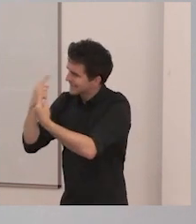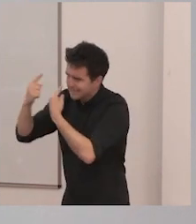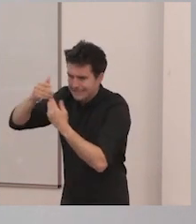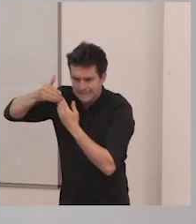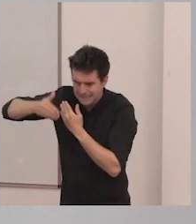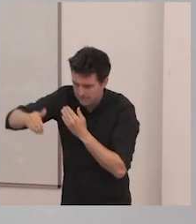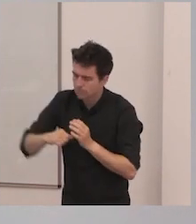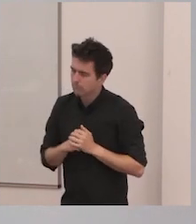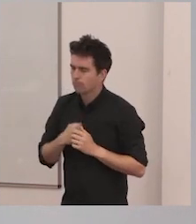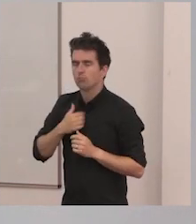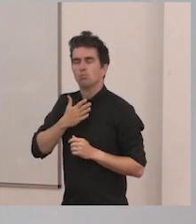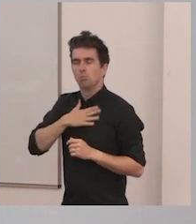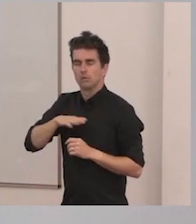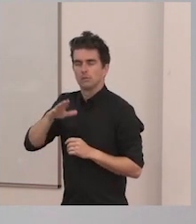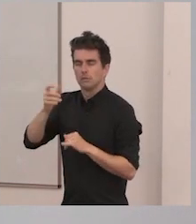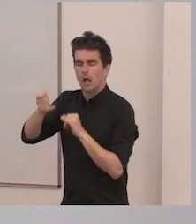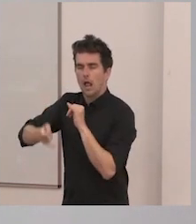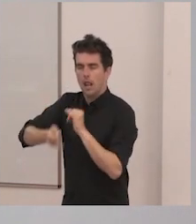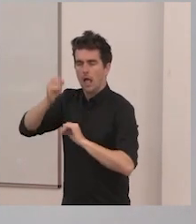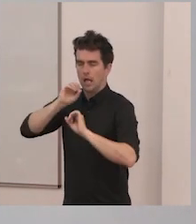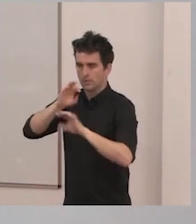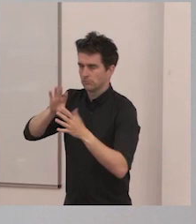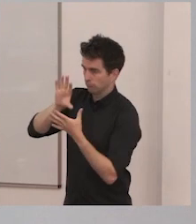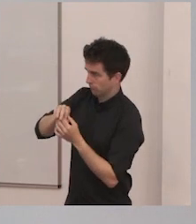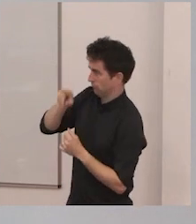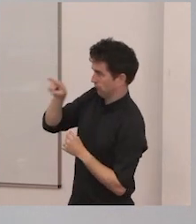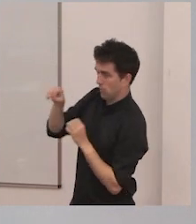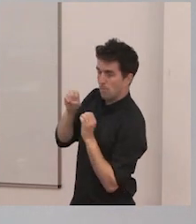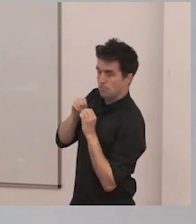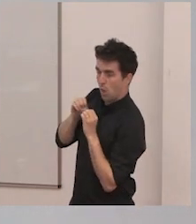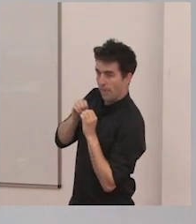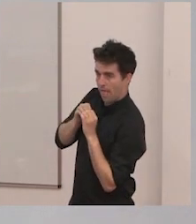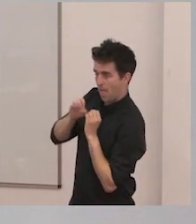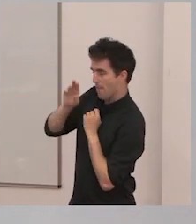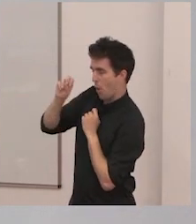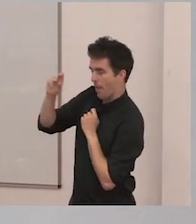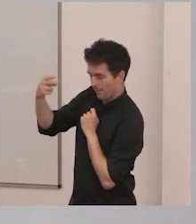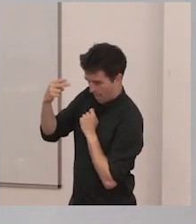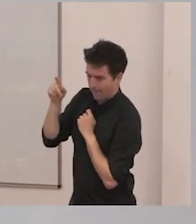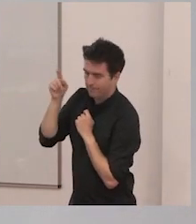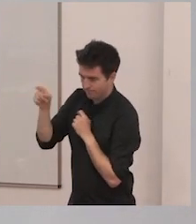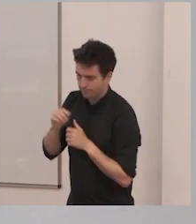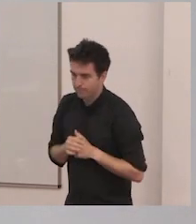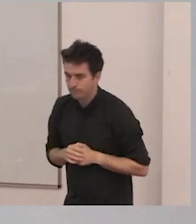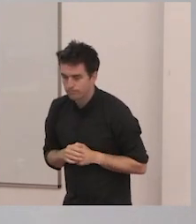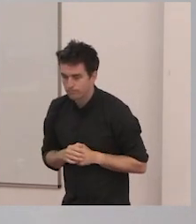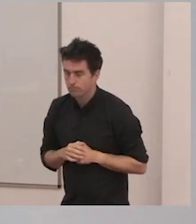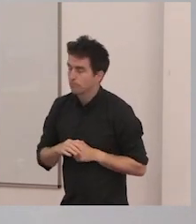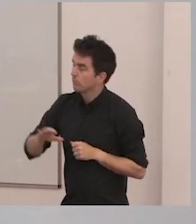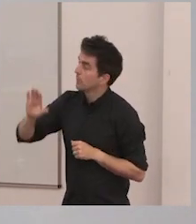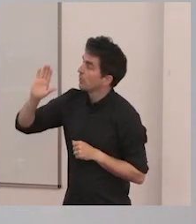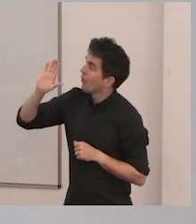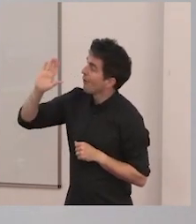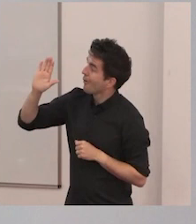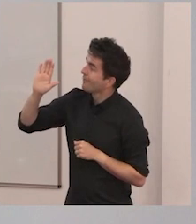her introductory words, was that one critical area that is